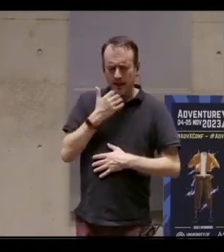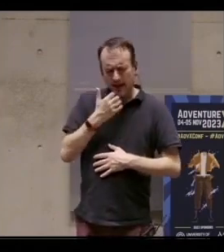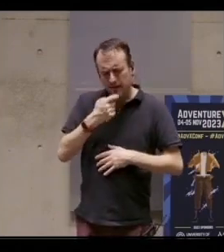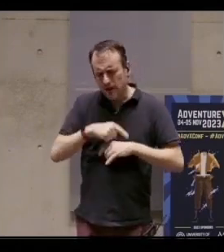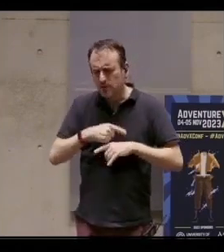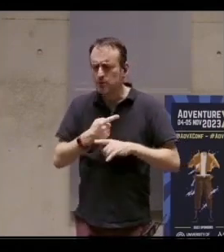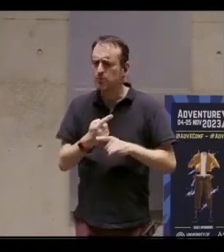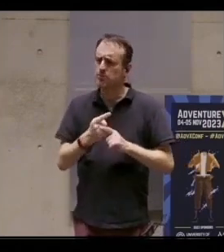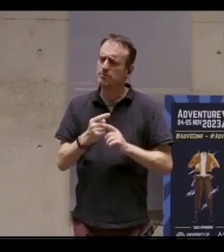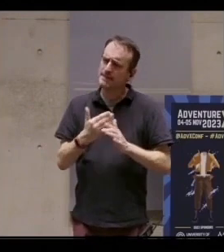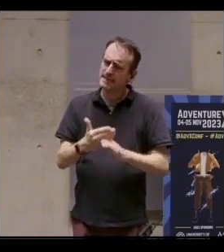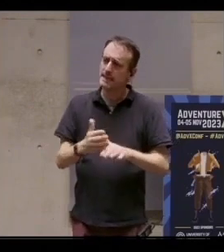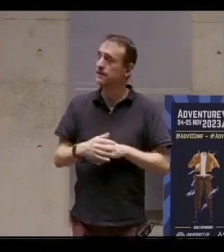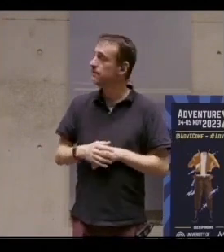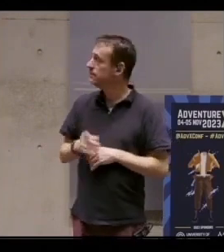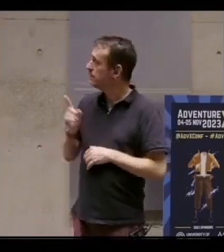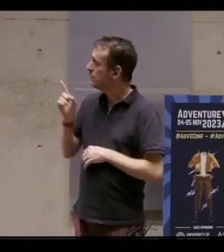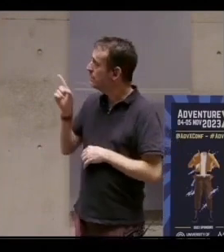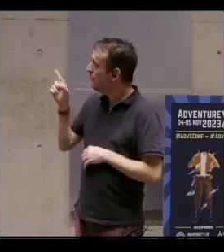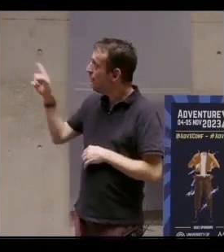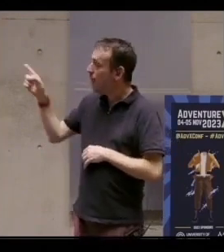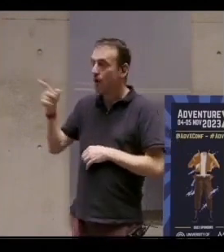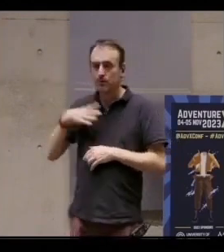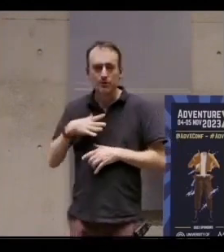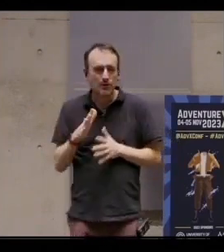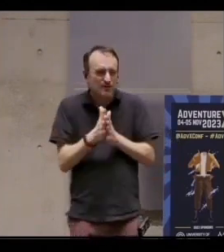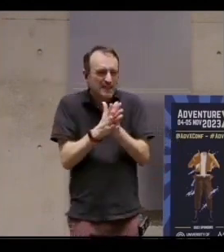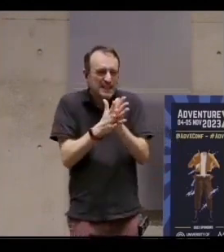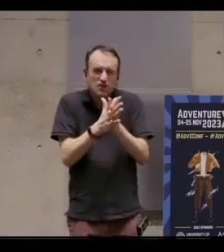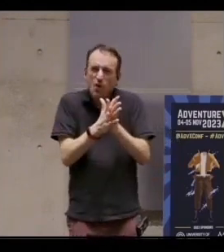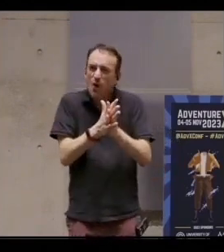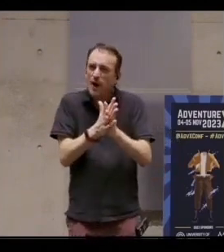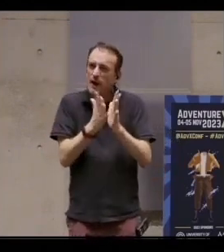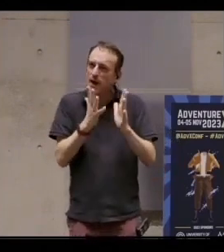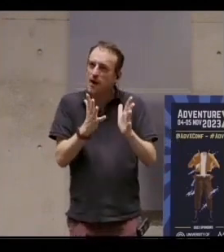the irritation here. Every time I talk, let's really